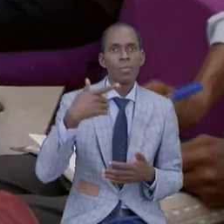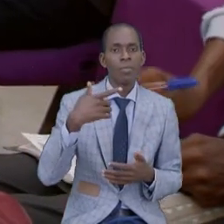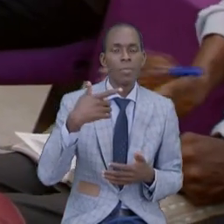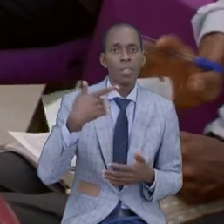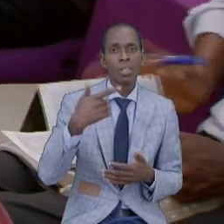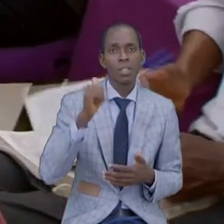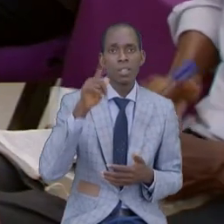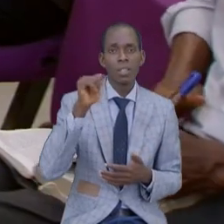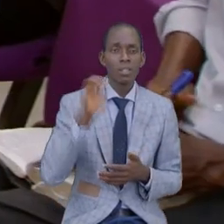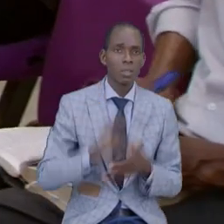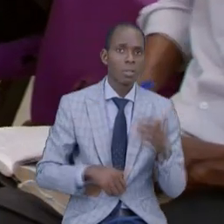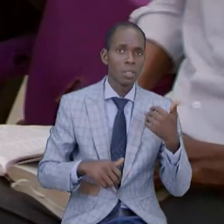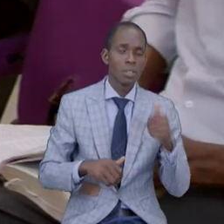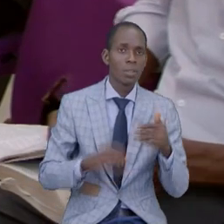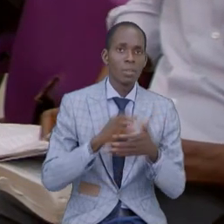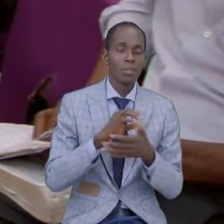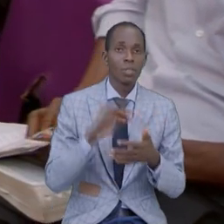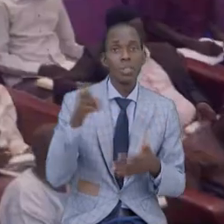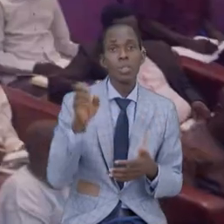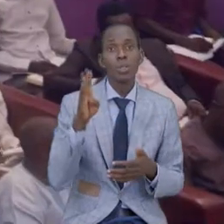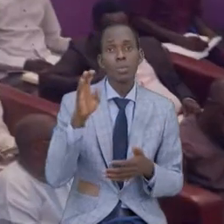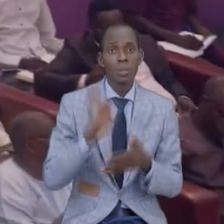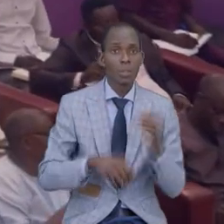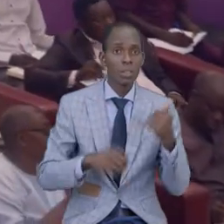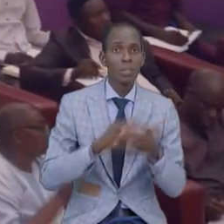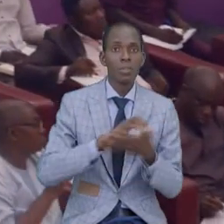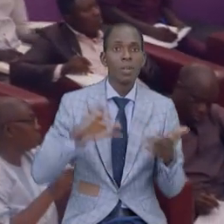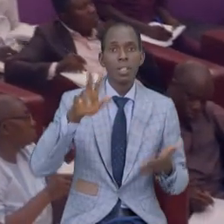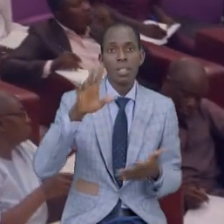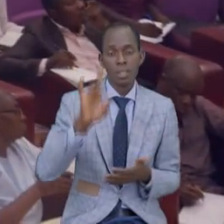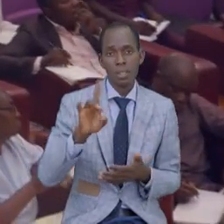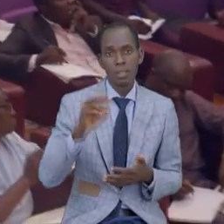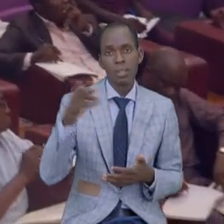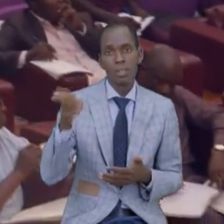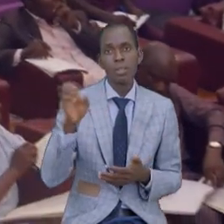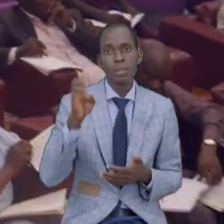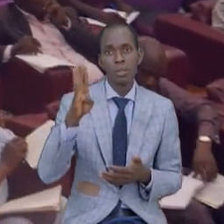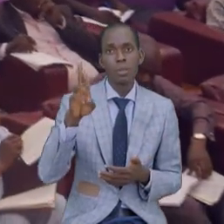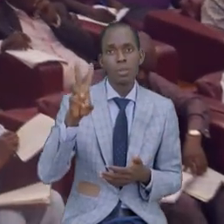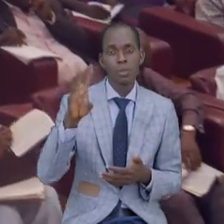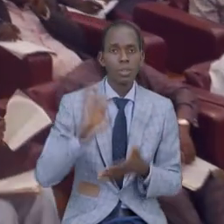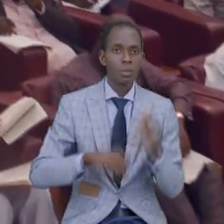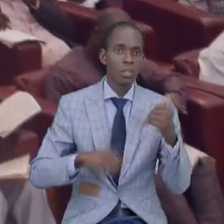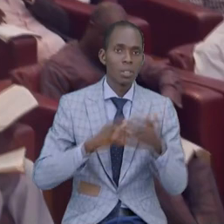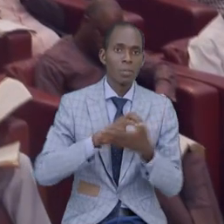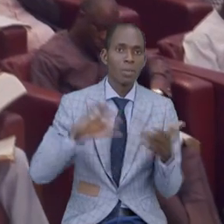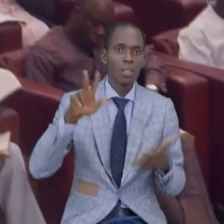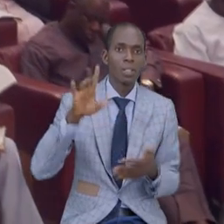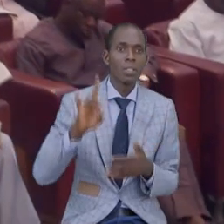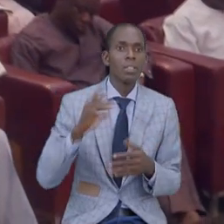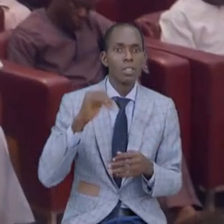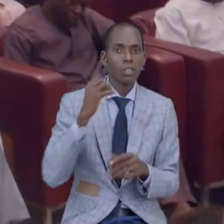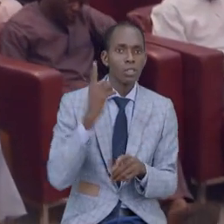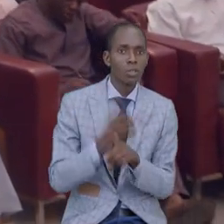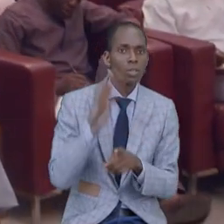verse 38. Now, the just shall live by faith. But if any man draw